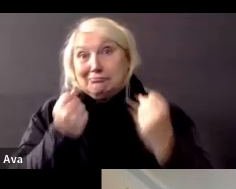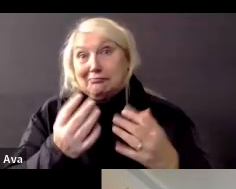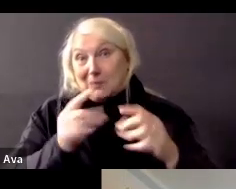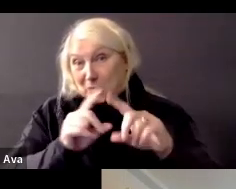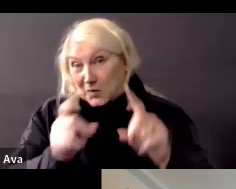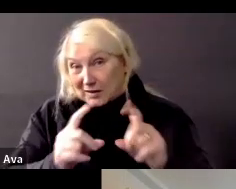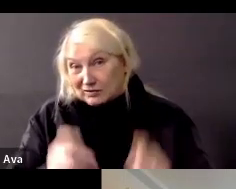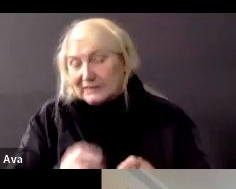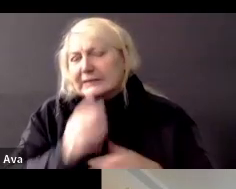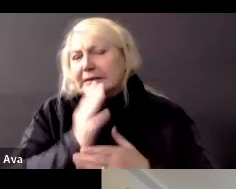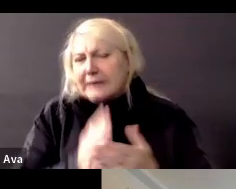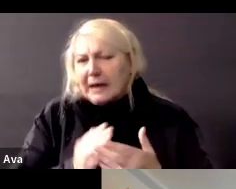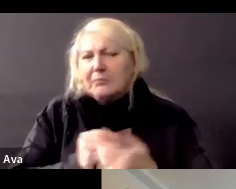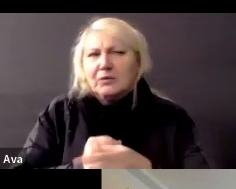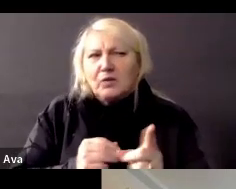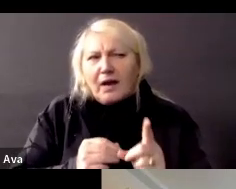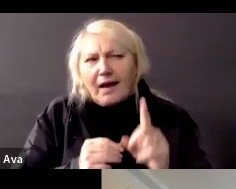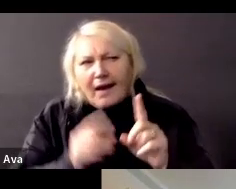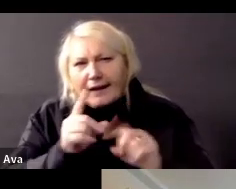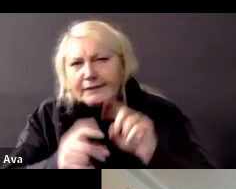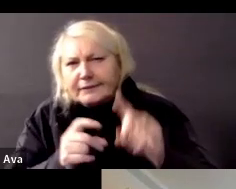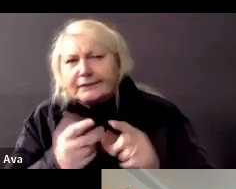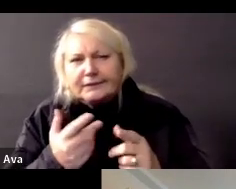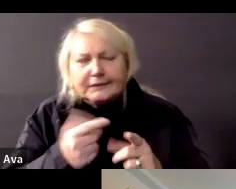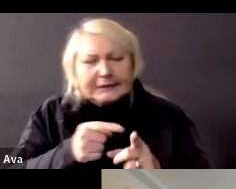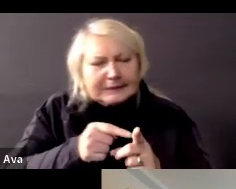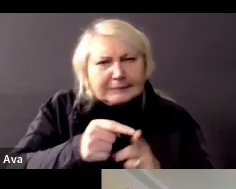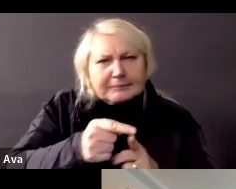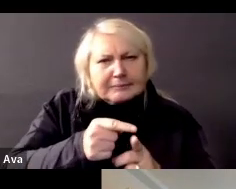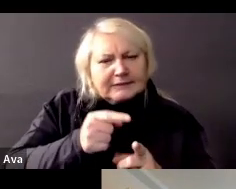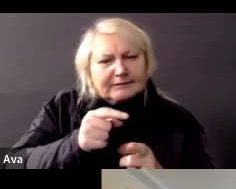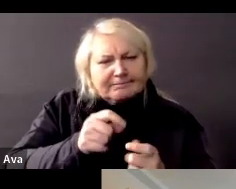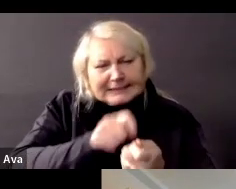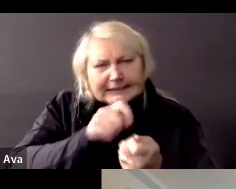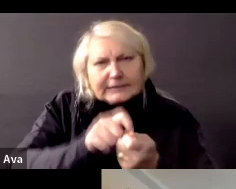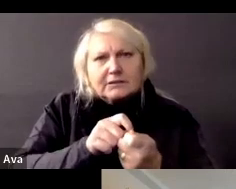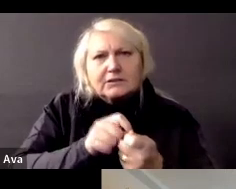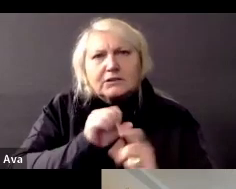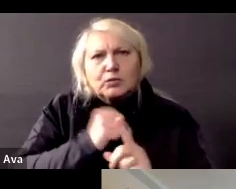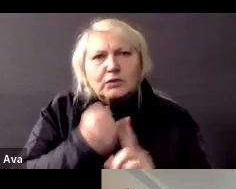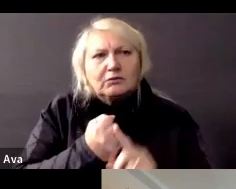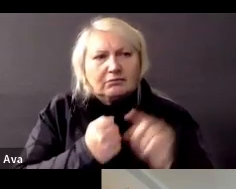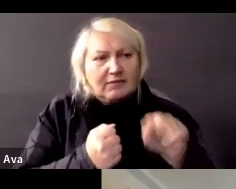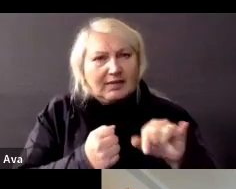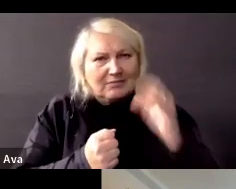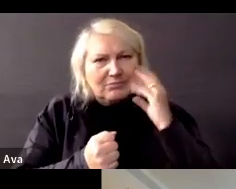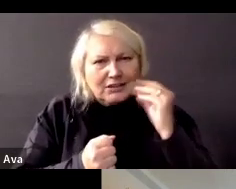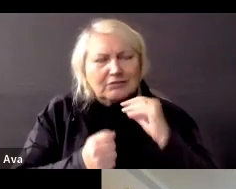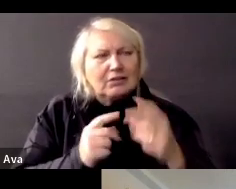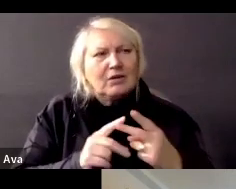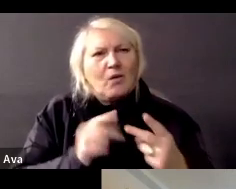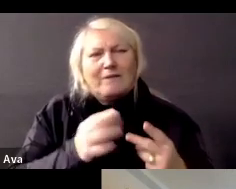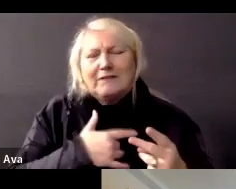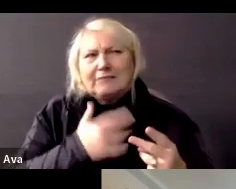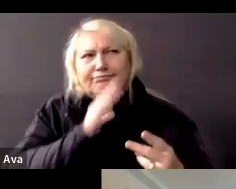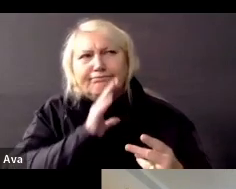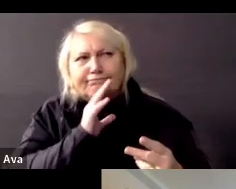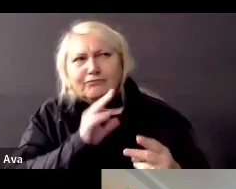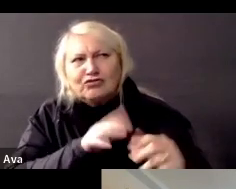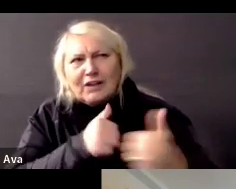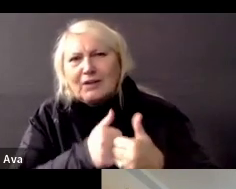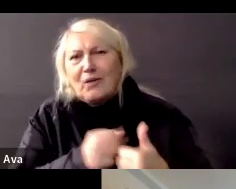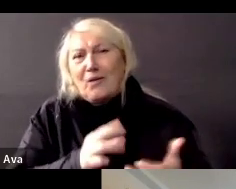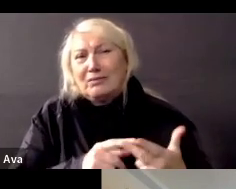about specific situations that people have experienced and challenges or disappointments